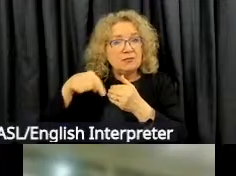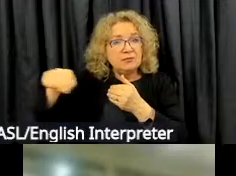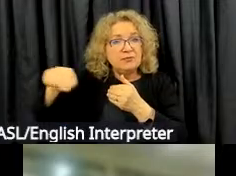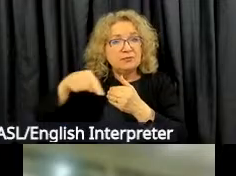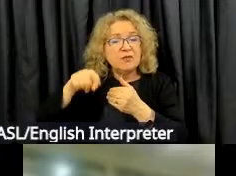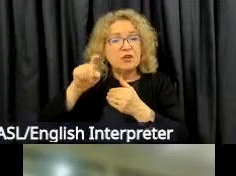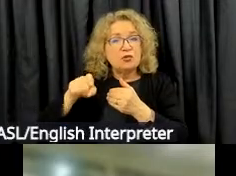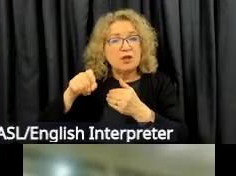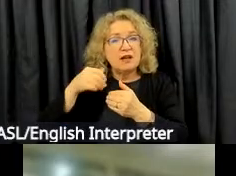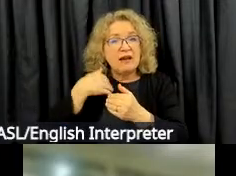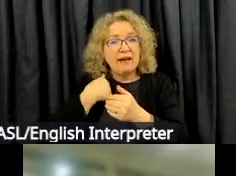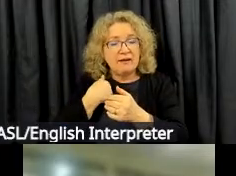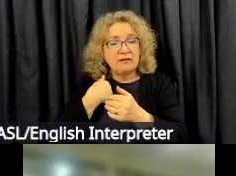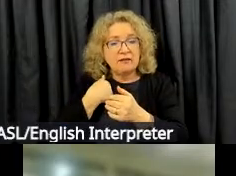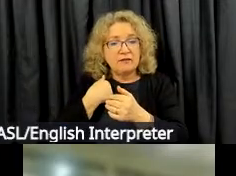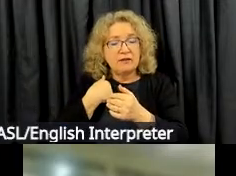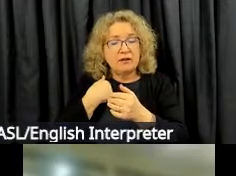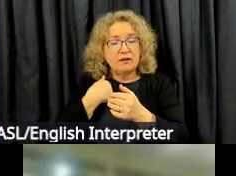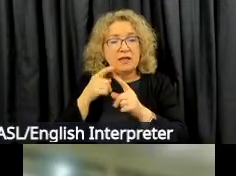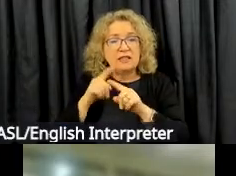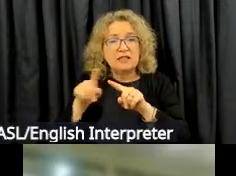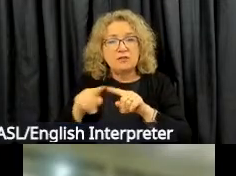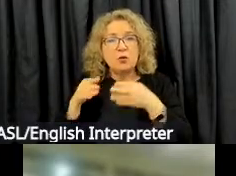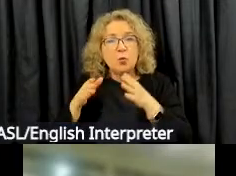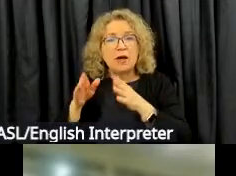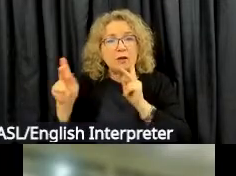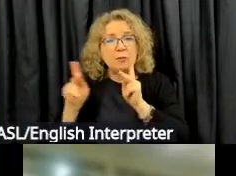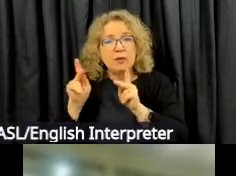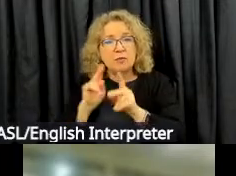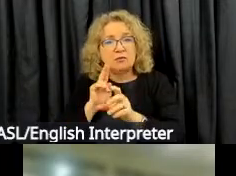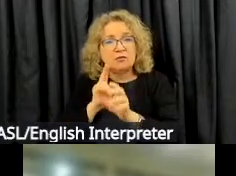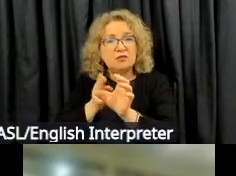to engage as possible. So thank you.